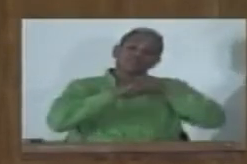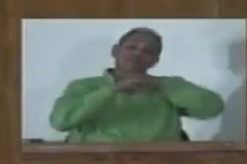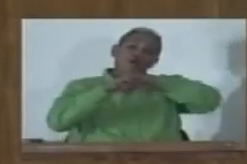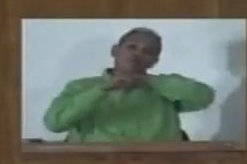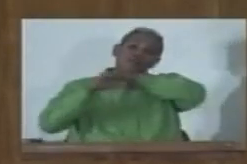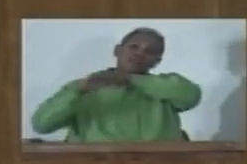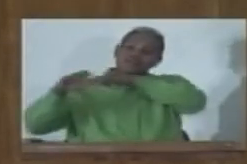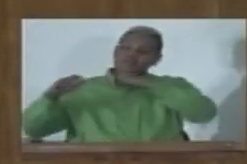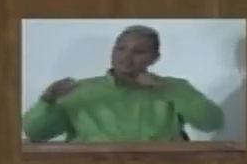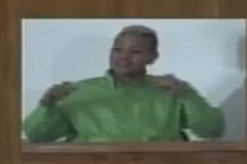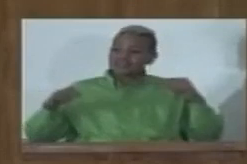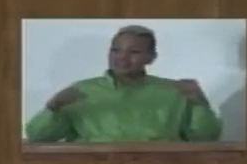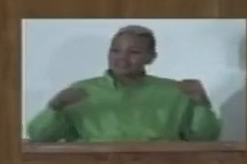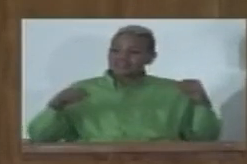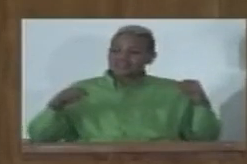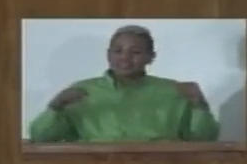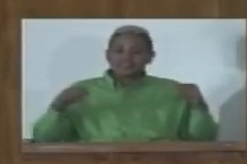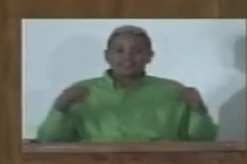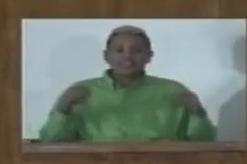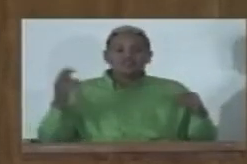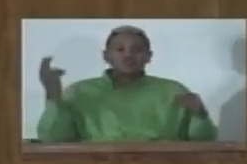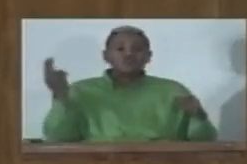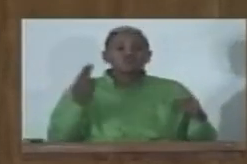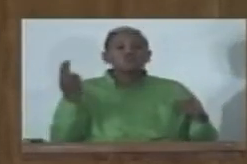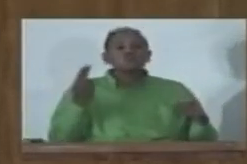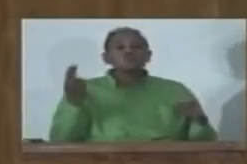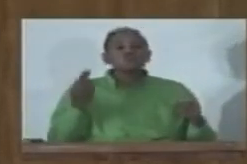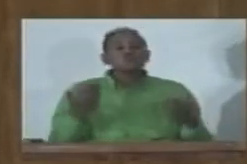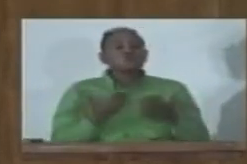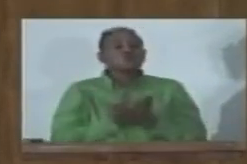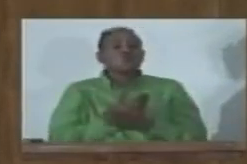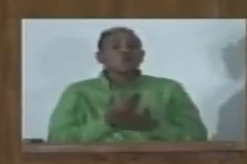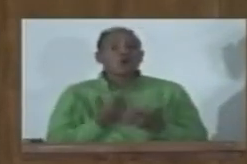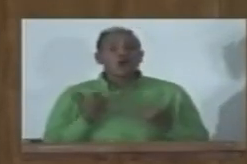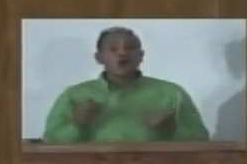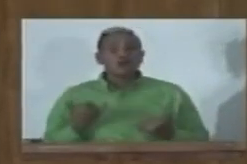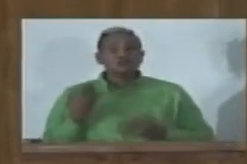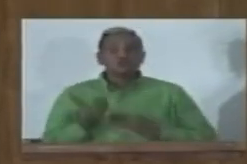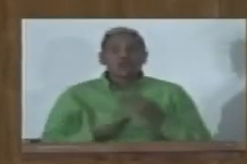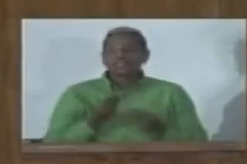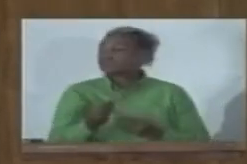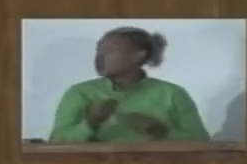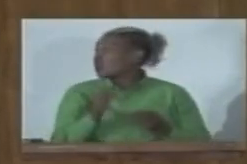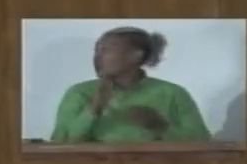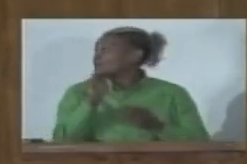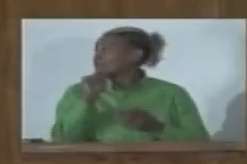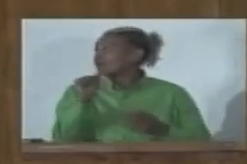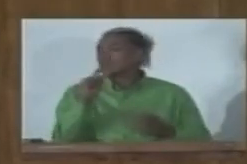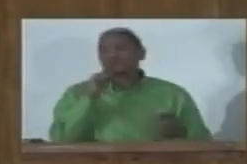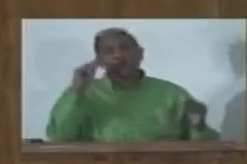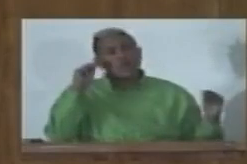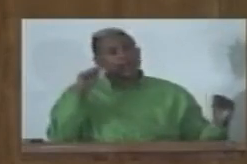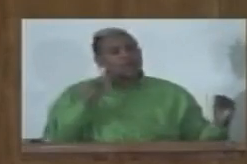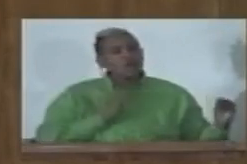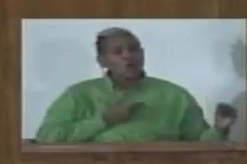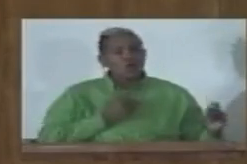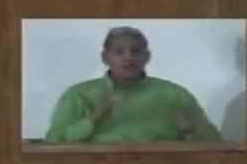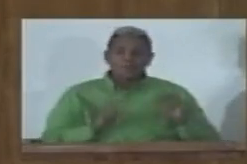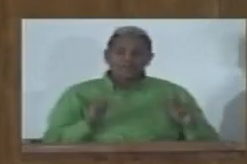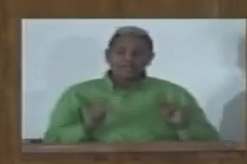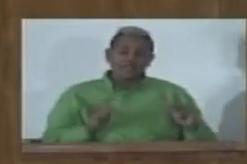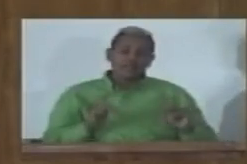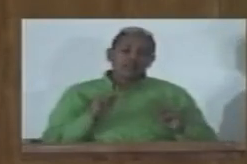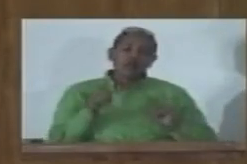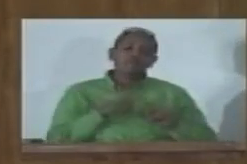campaign using new and traditional media so as to educate our people about